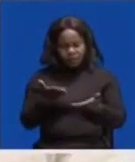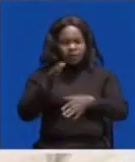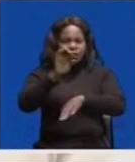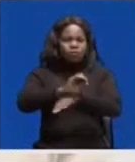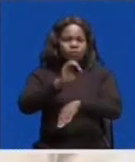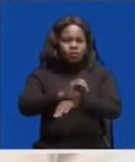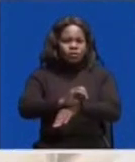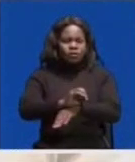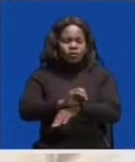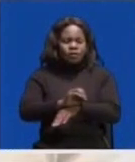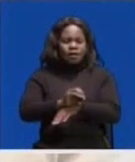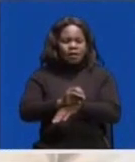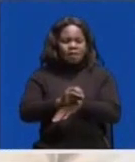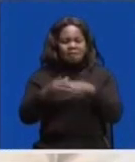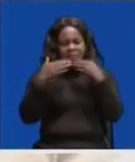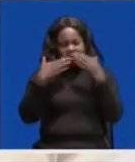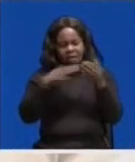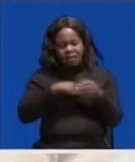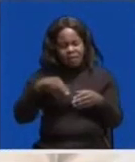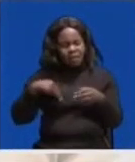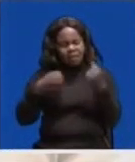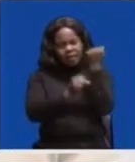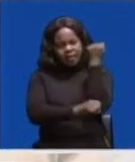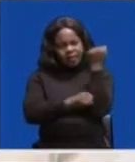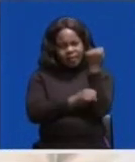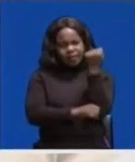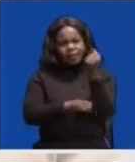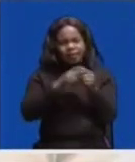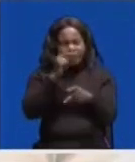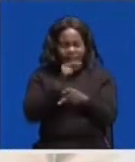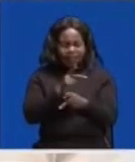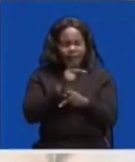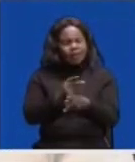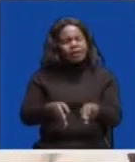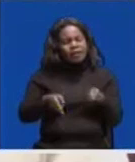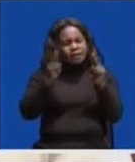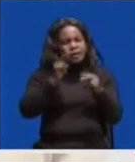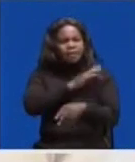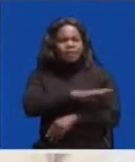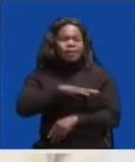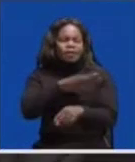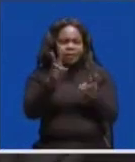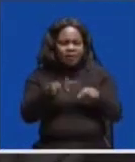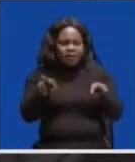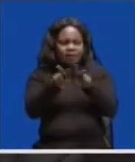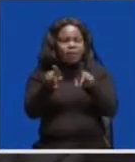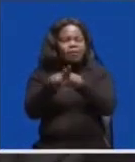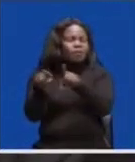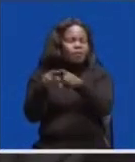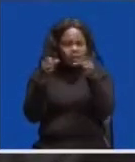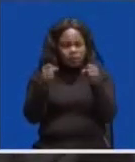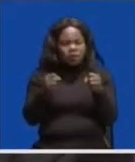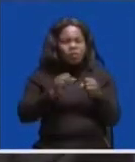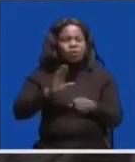our head of state for upholding exceptionally high moral values and strength of